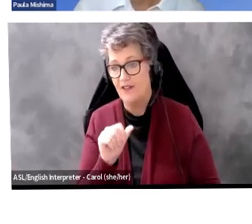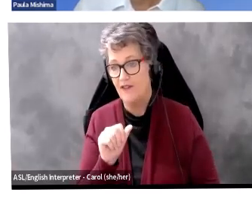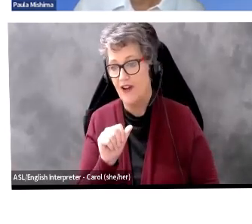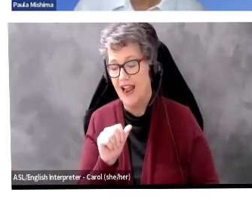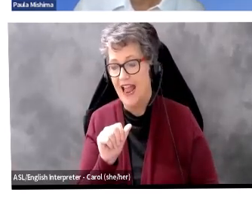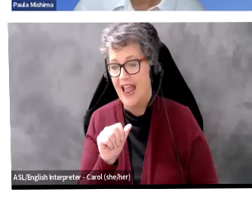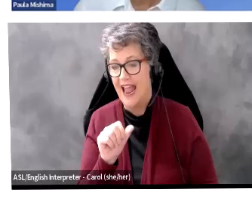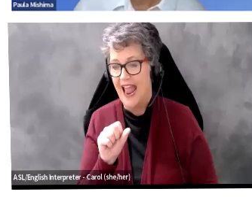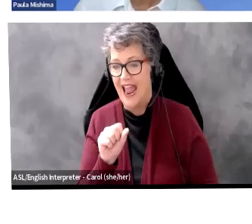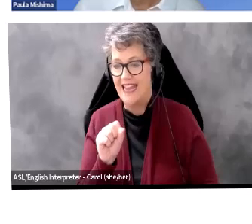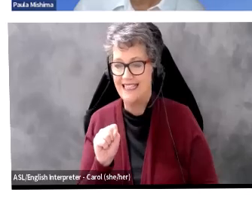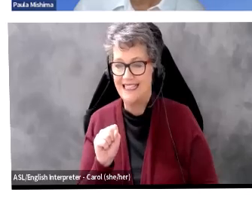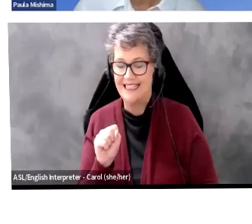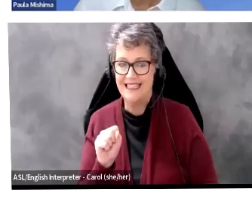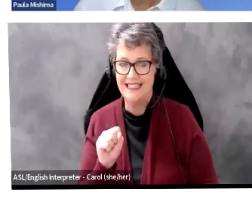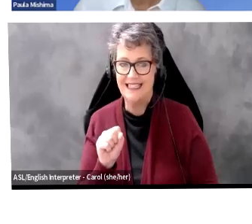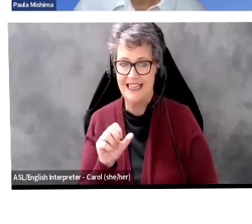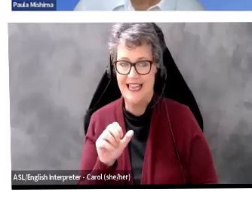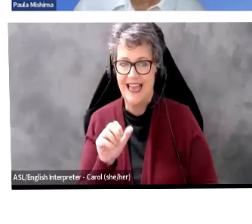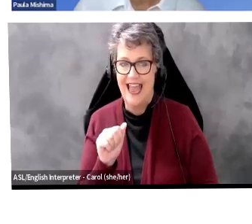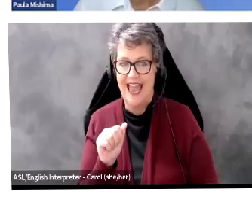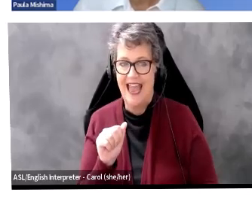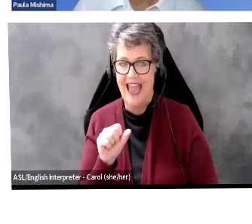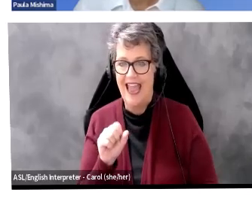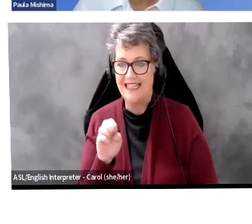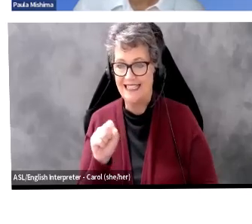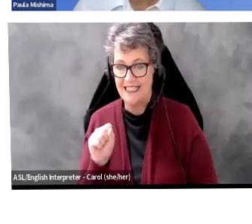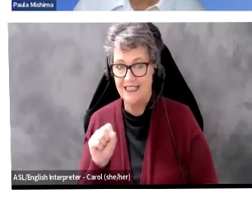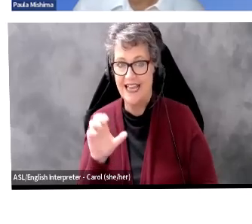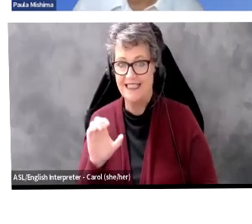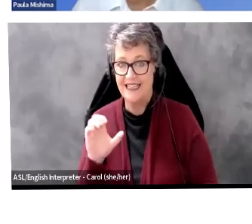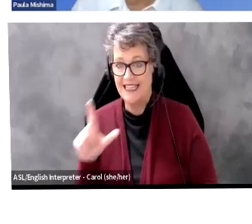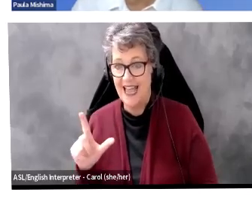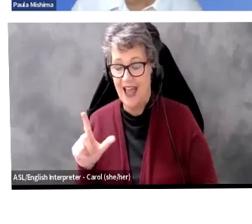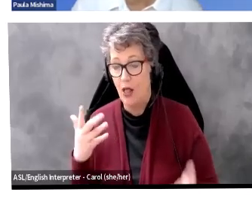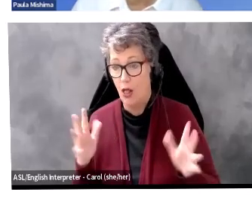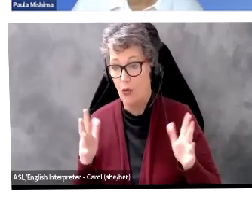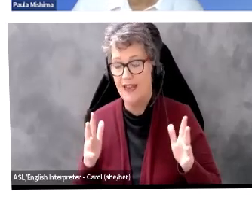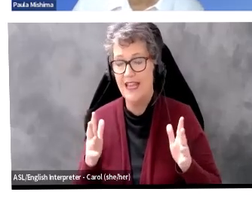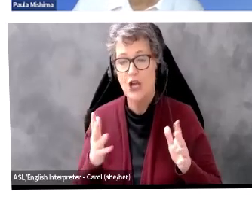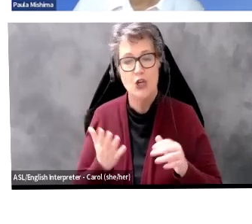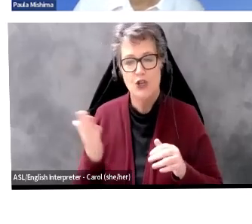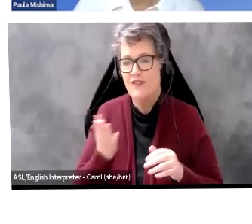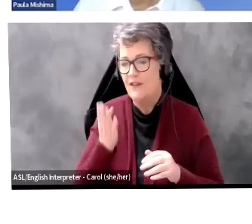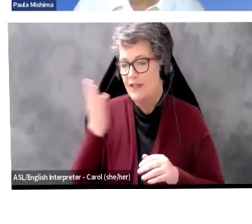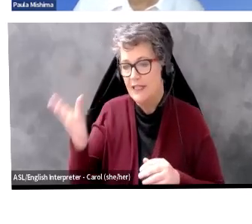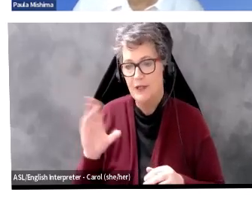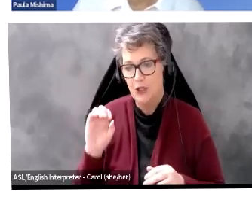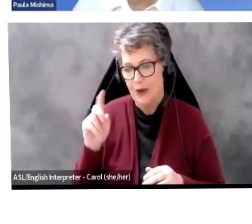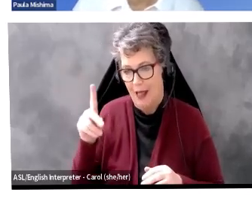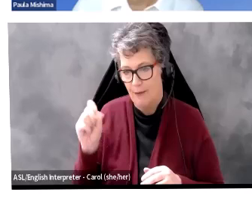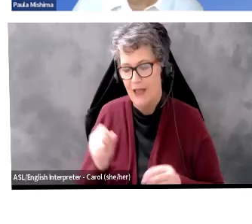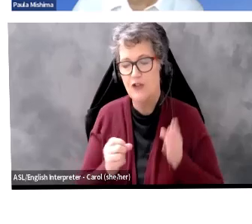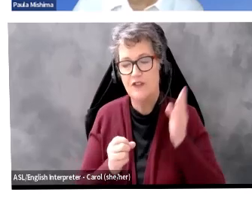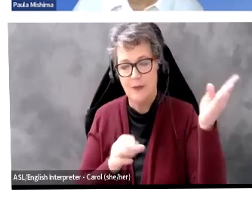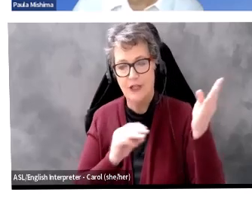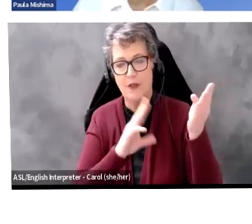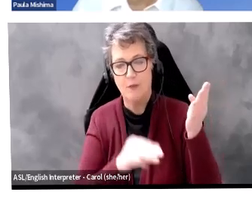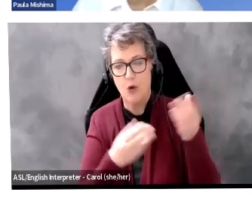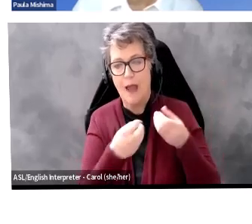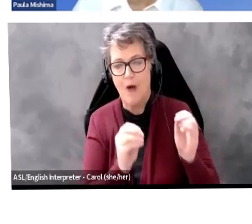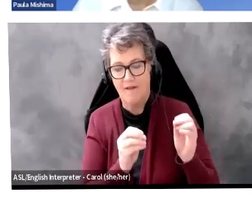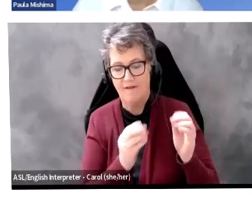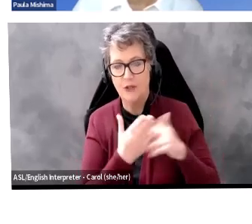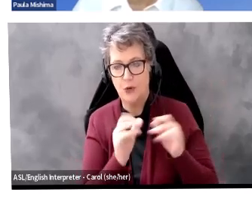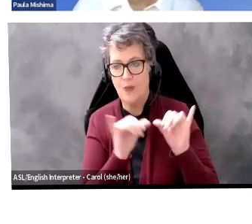and CCL that exist already. That data, you've never actually submitted it to CALPADS, you've submitted it to the program office through